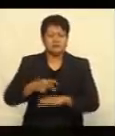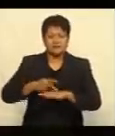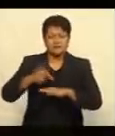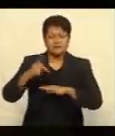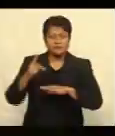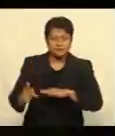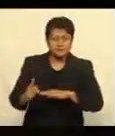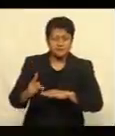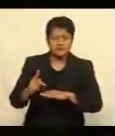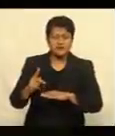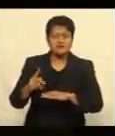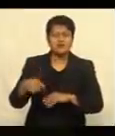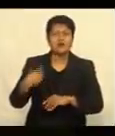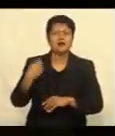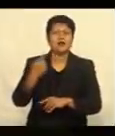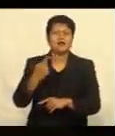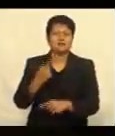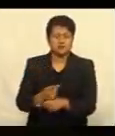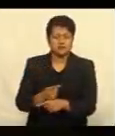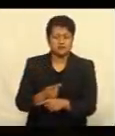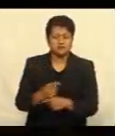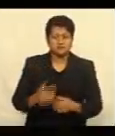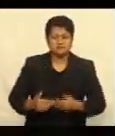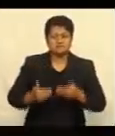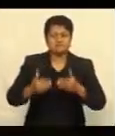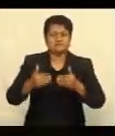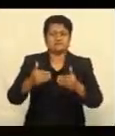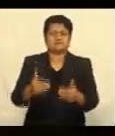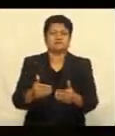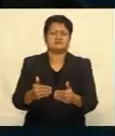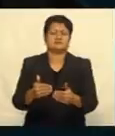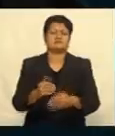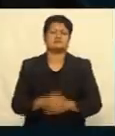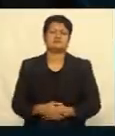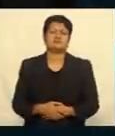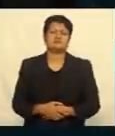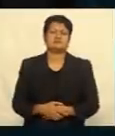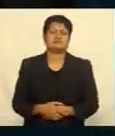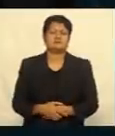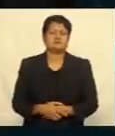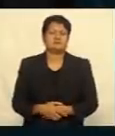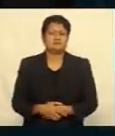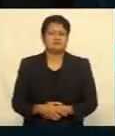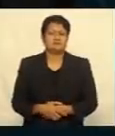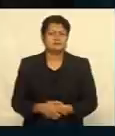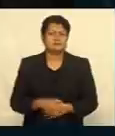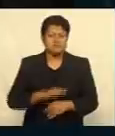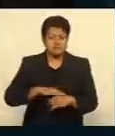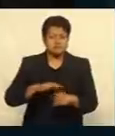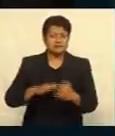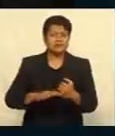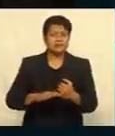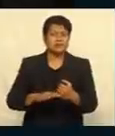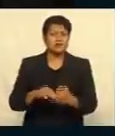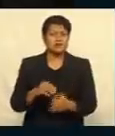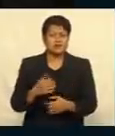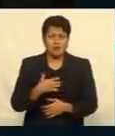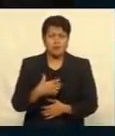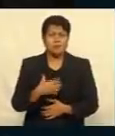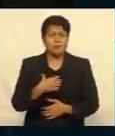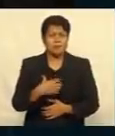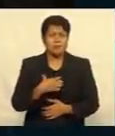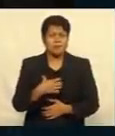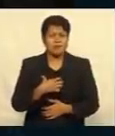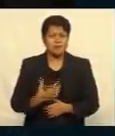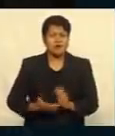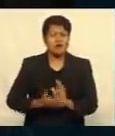scheduled for next week has been deferred until further notice. And finally, Josiah, there are more high-risk businesses to